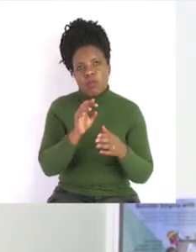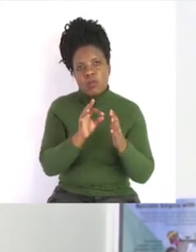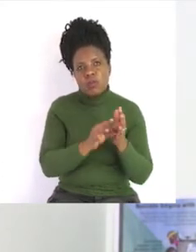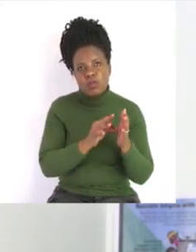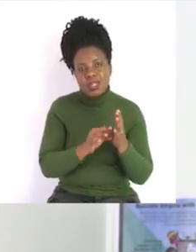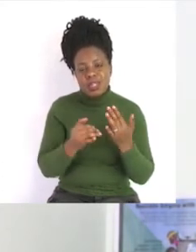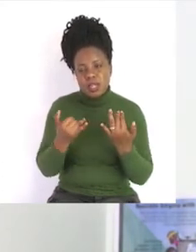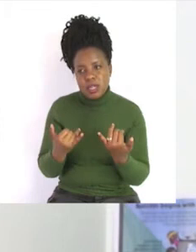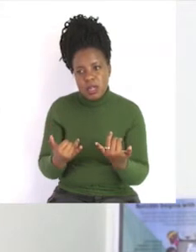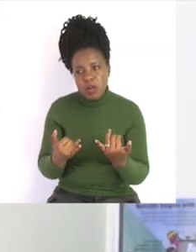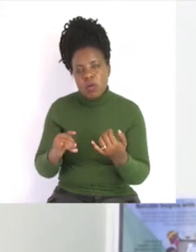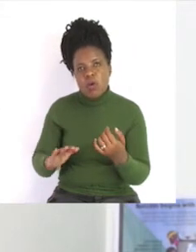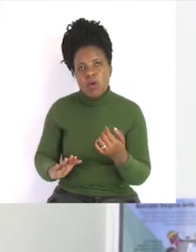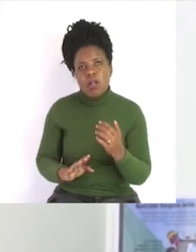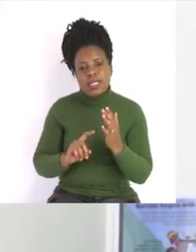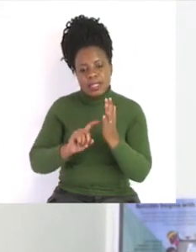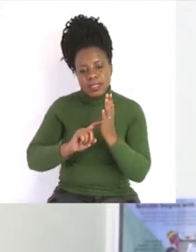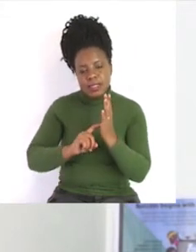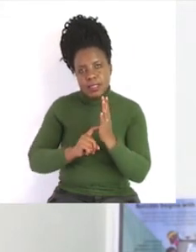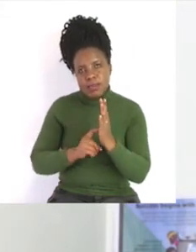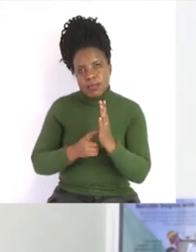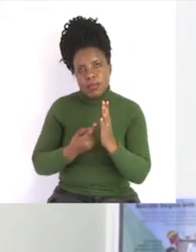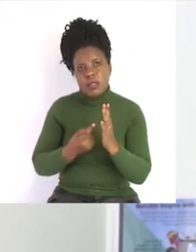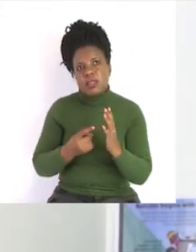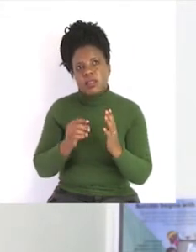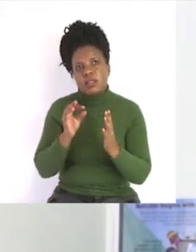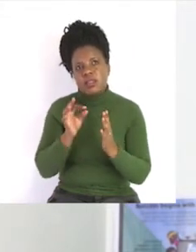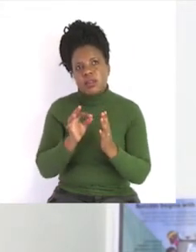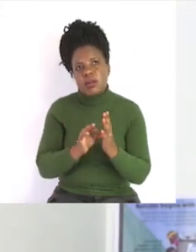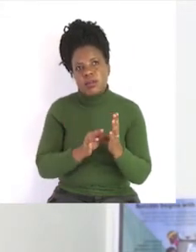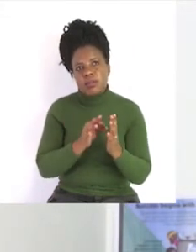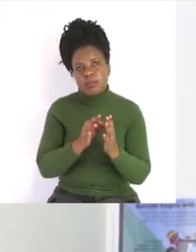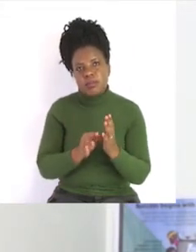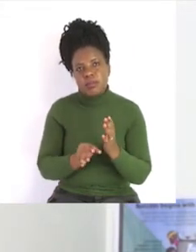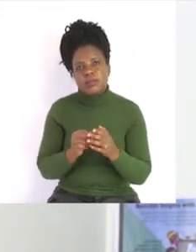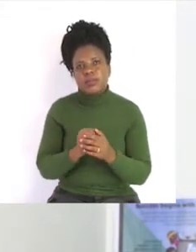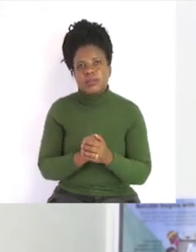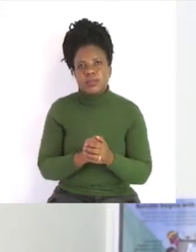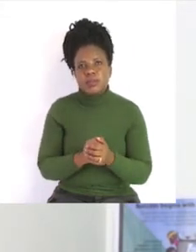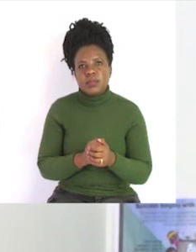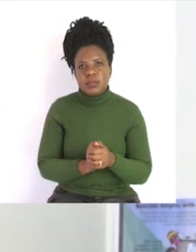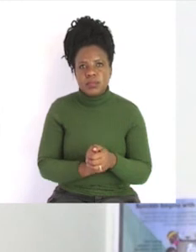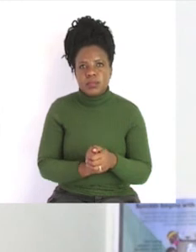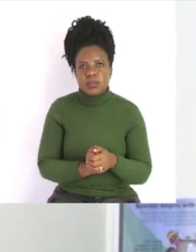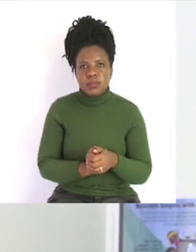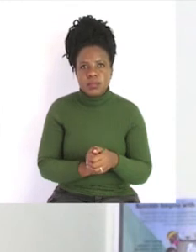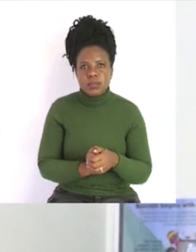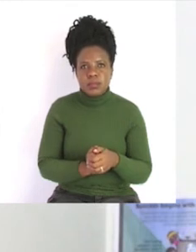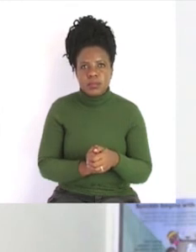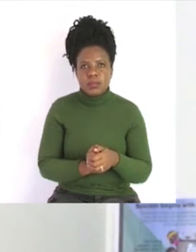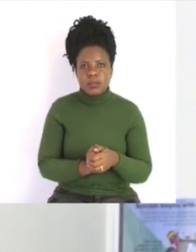I will start with the same process again. I say 8 goes into 43. If you can remember, it was